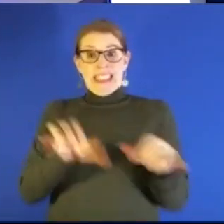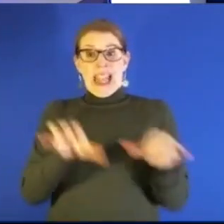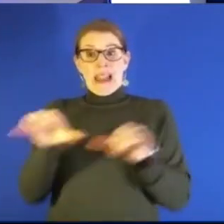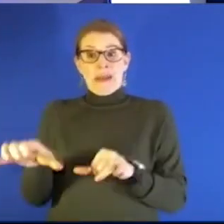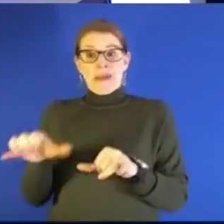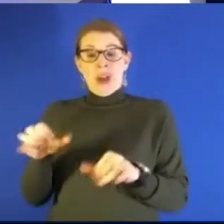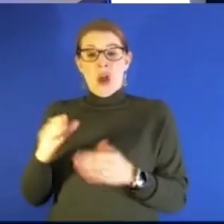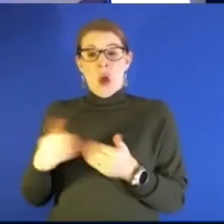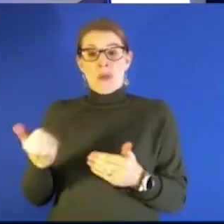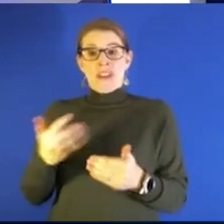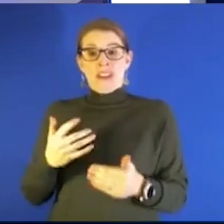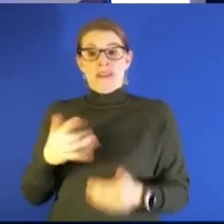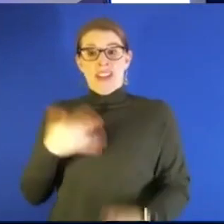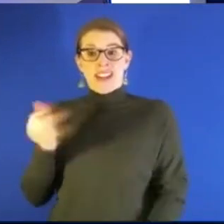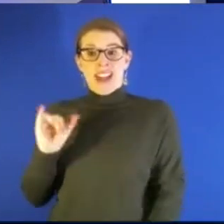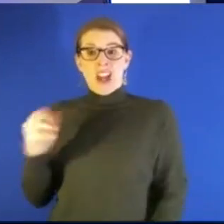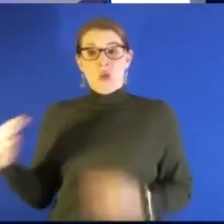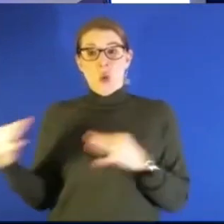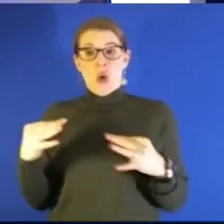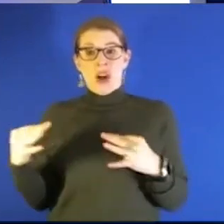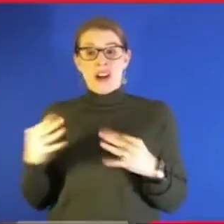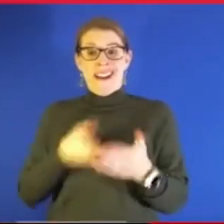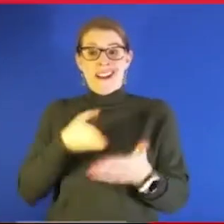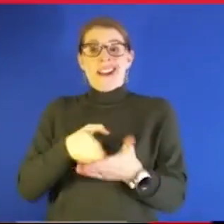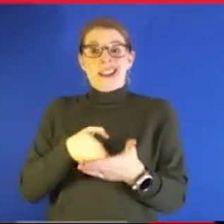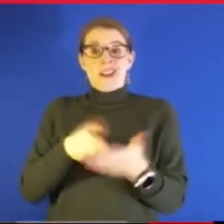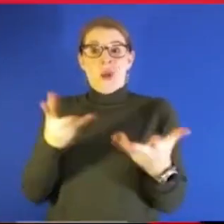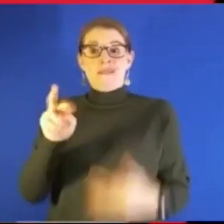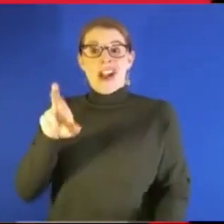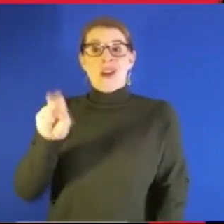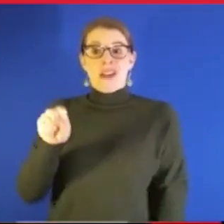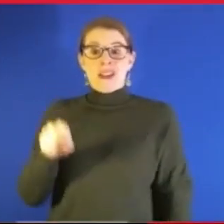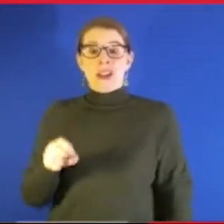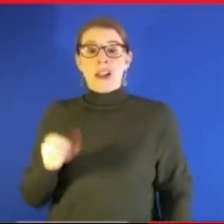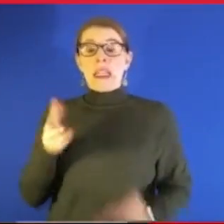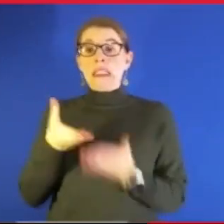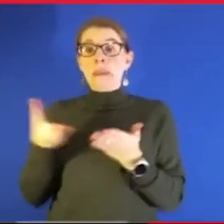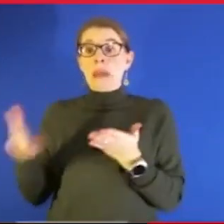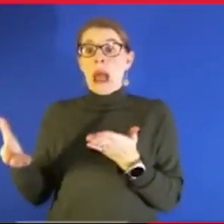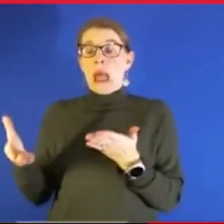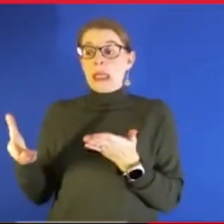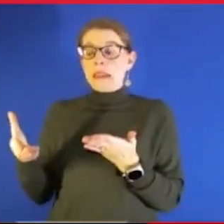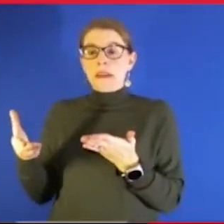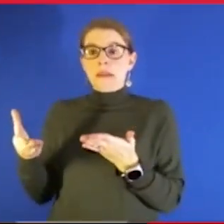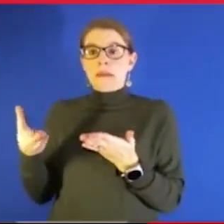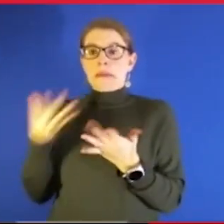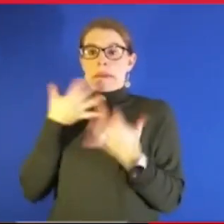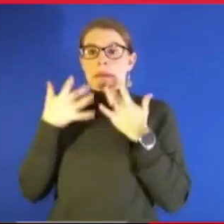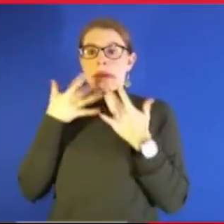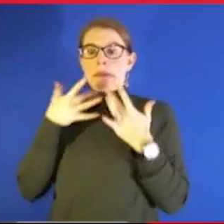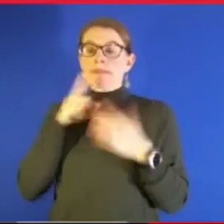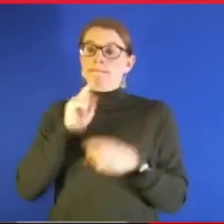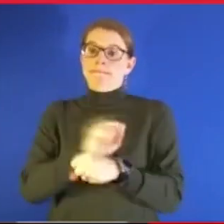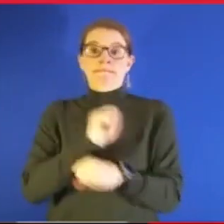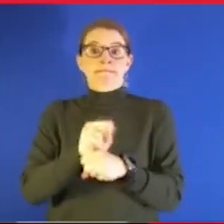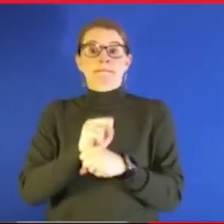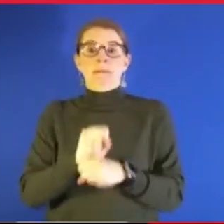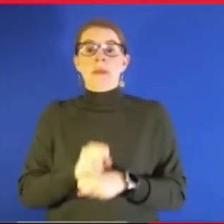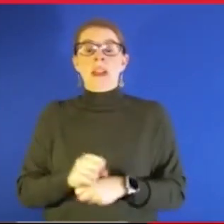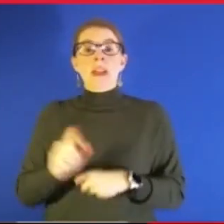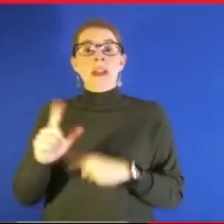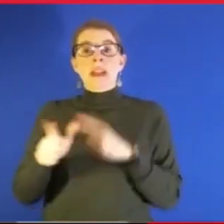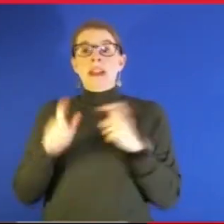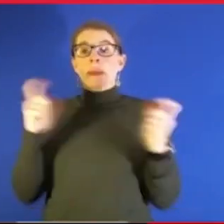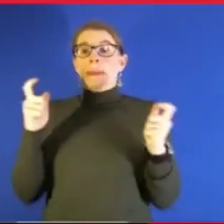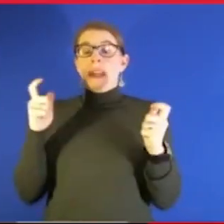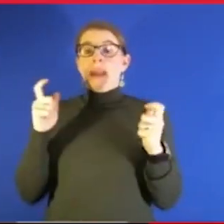there against this virus. Yeah, this supply chain thing is so real, and we hear about the big issues. I'll just